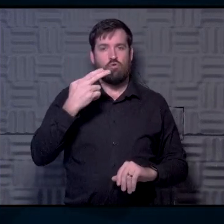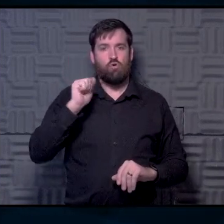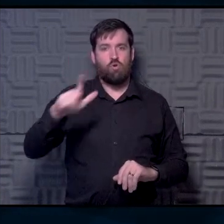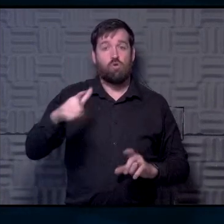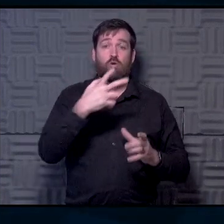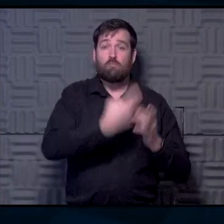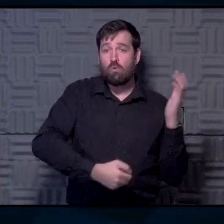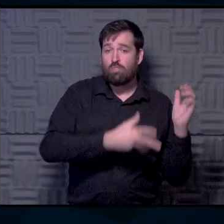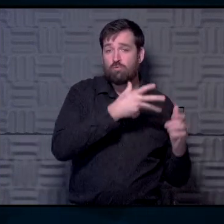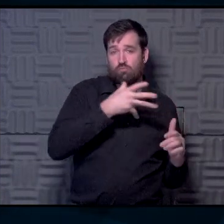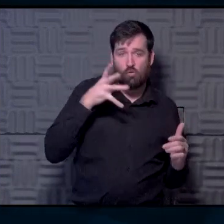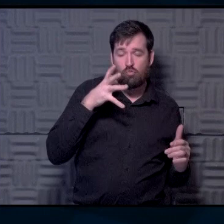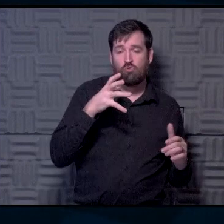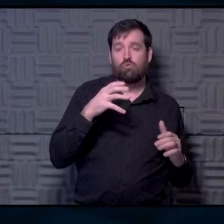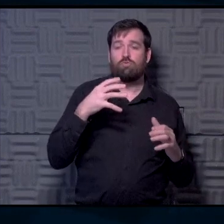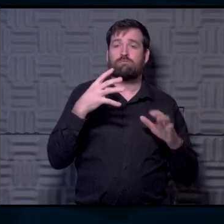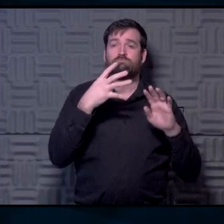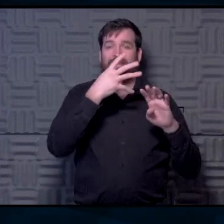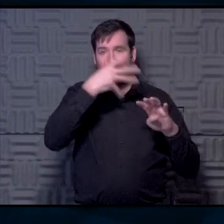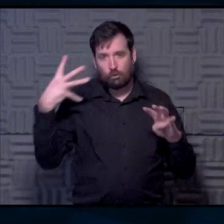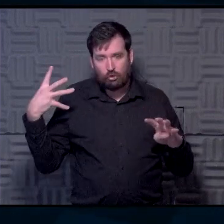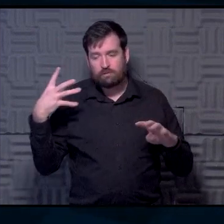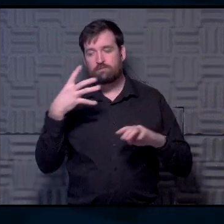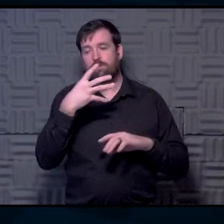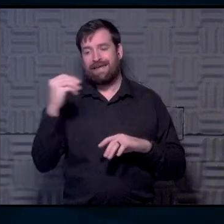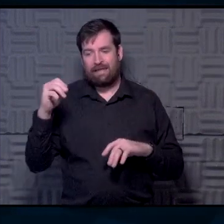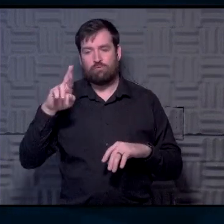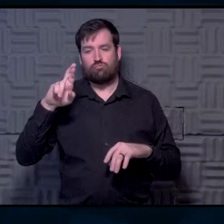rural, immigrant and refugee,